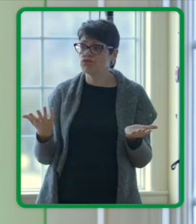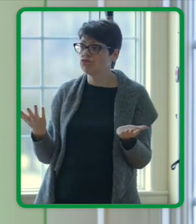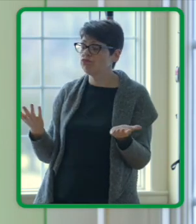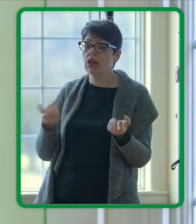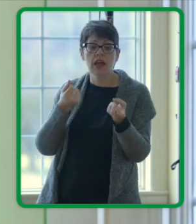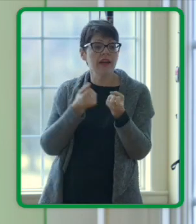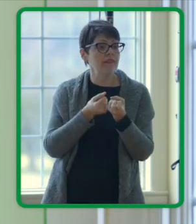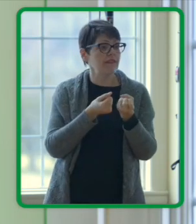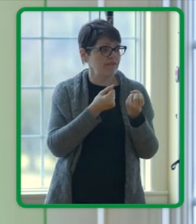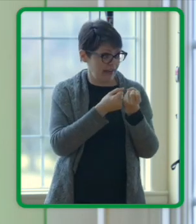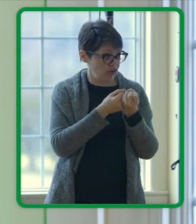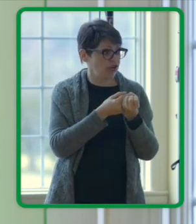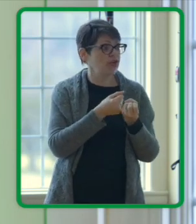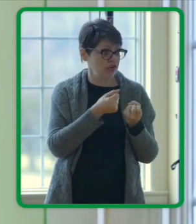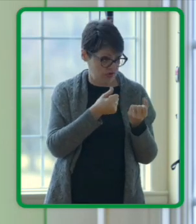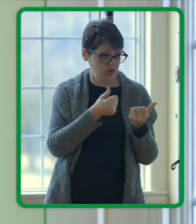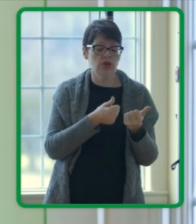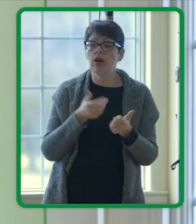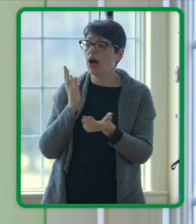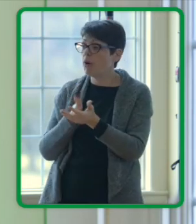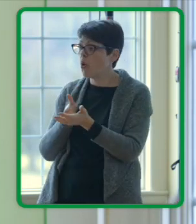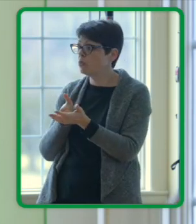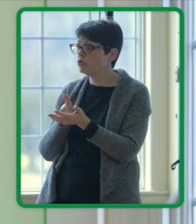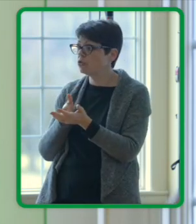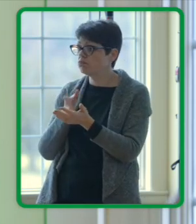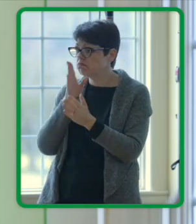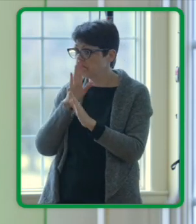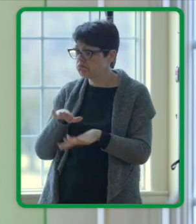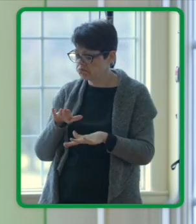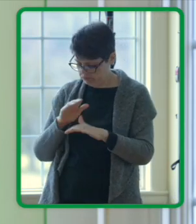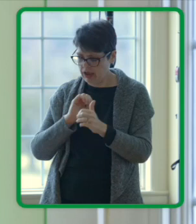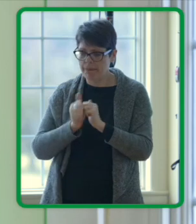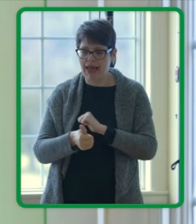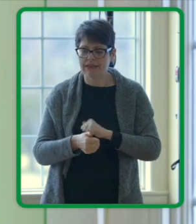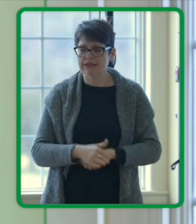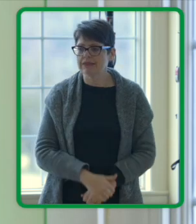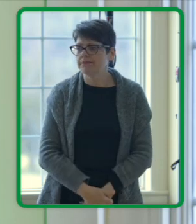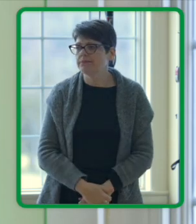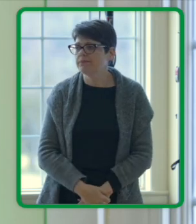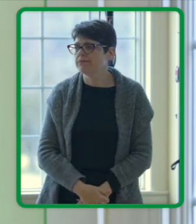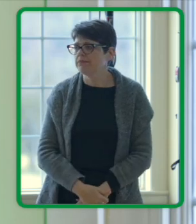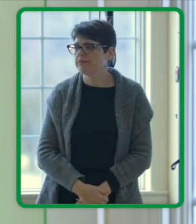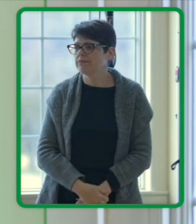All in favor? Aye. Any opposed? The motion is carried.